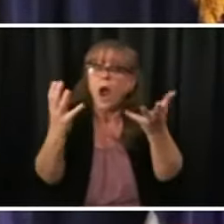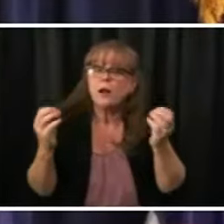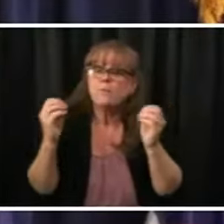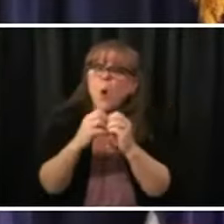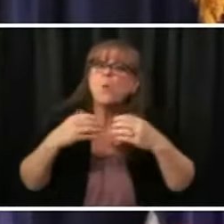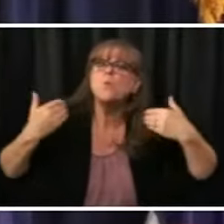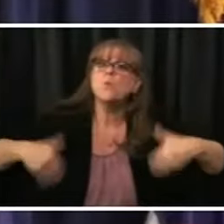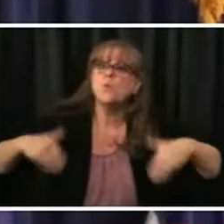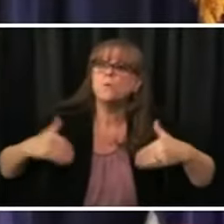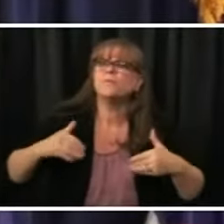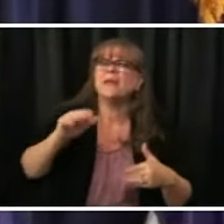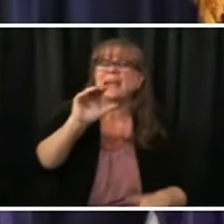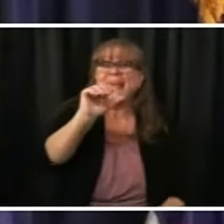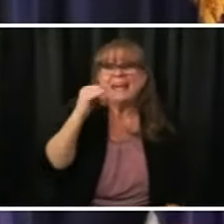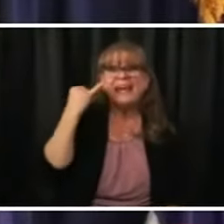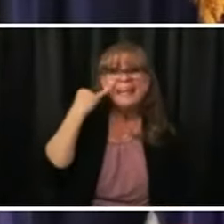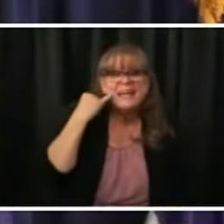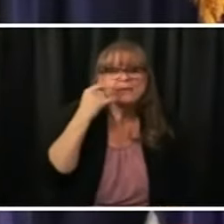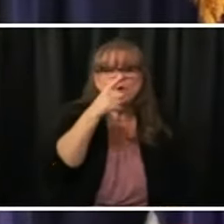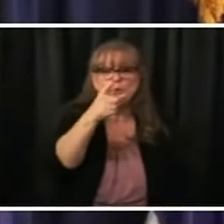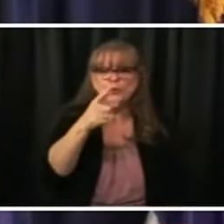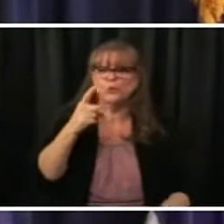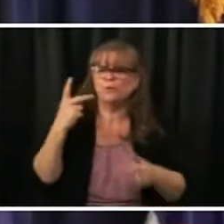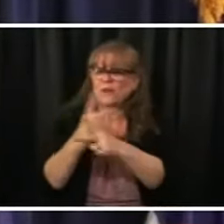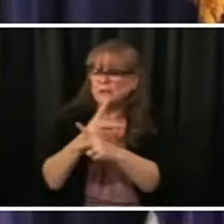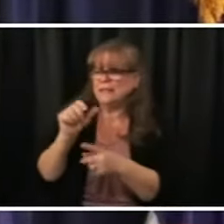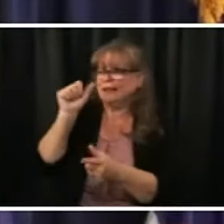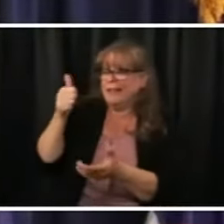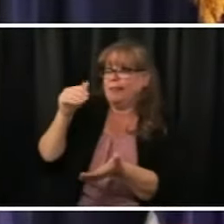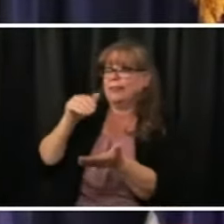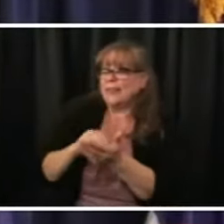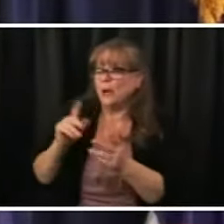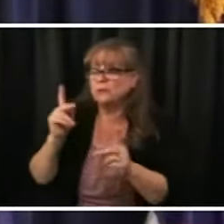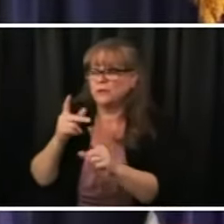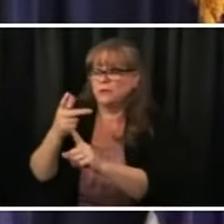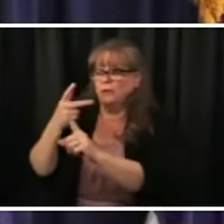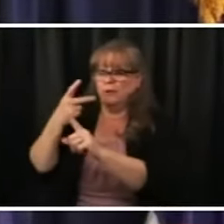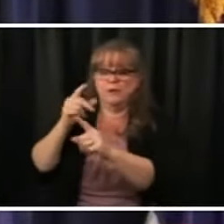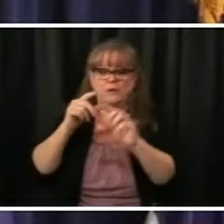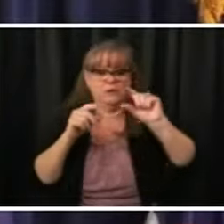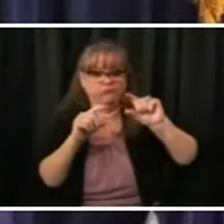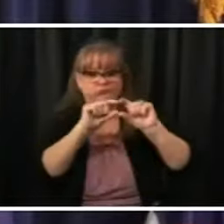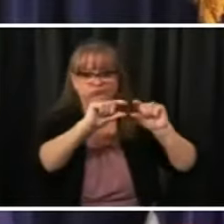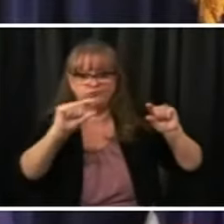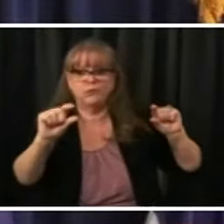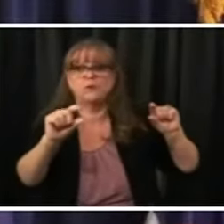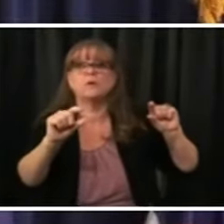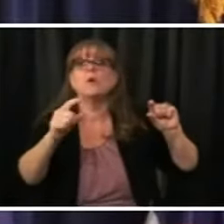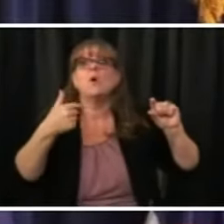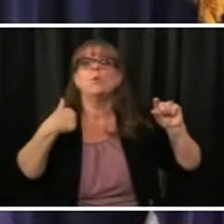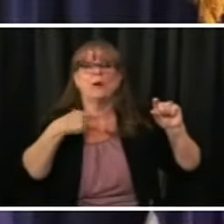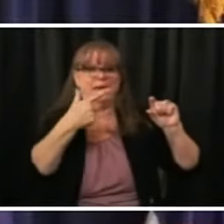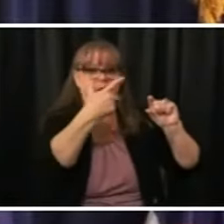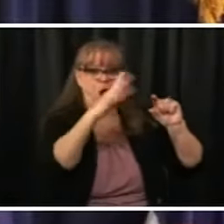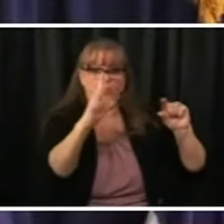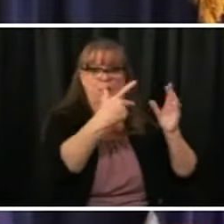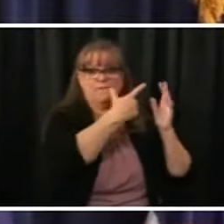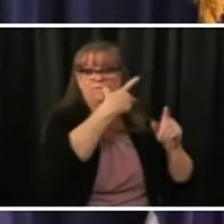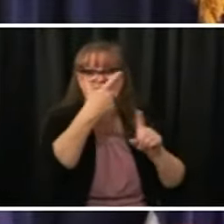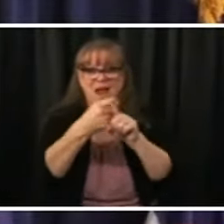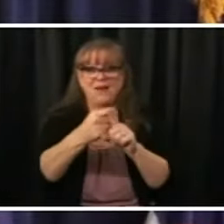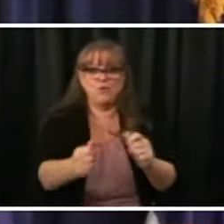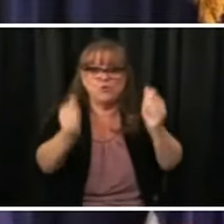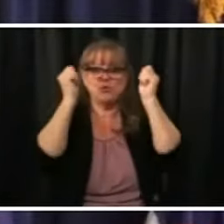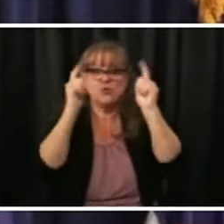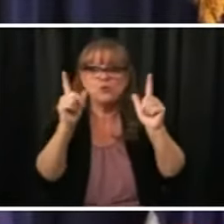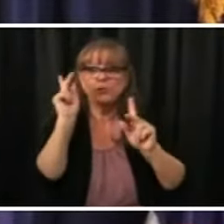did the math, if a 10,000 site vaccine center operated 7 days a week, that would be almost our entire vaccine supply for the state. And obviously we